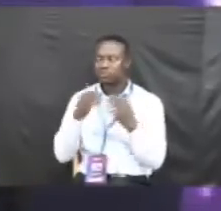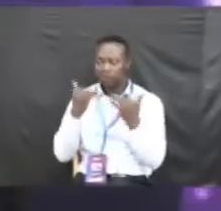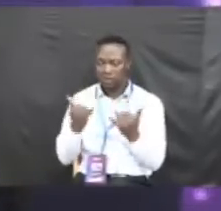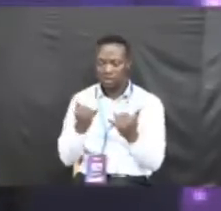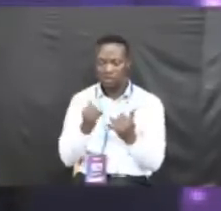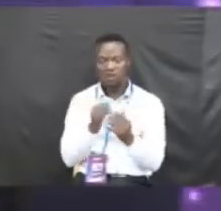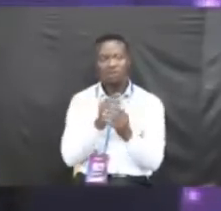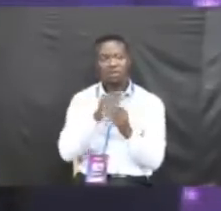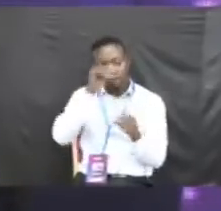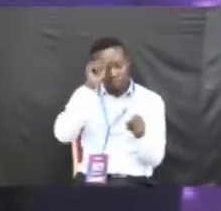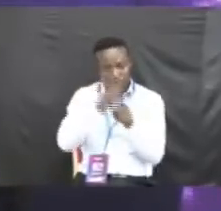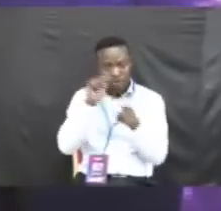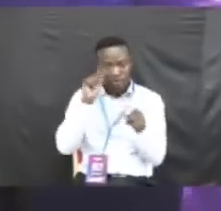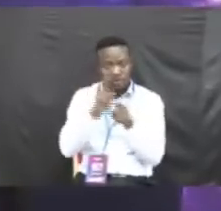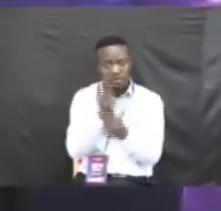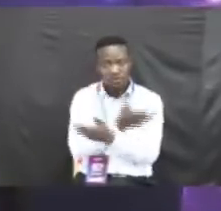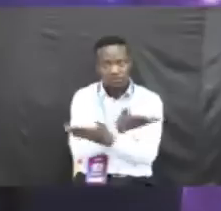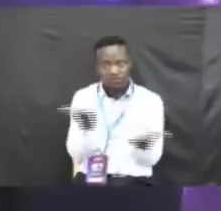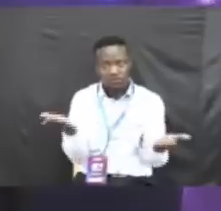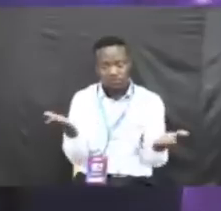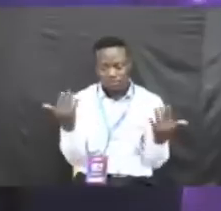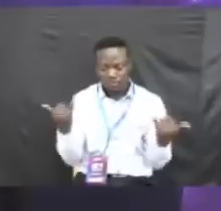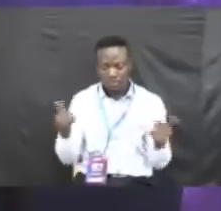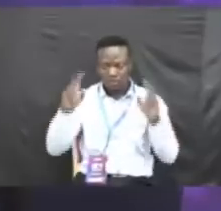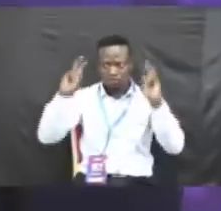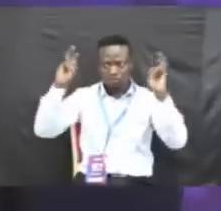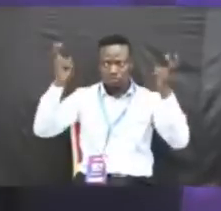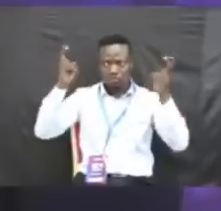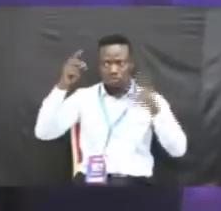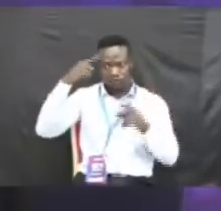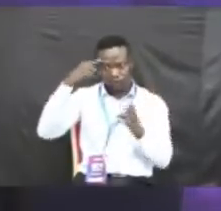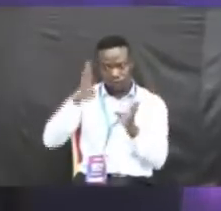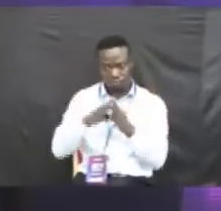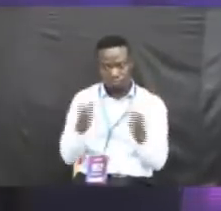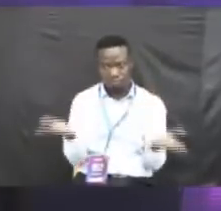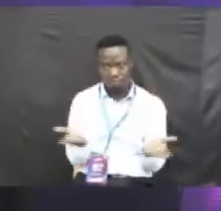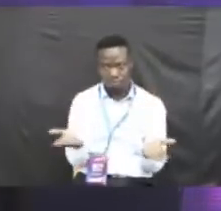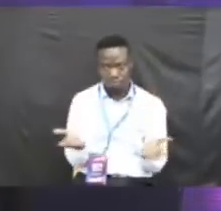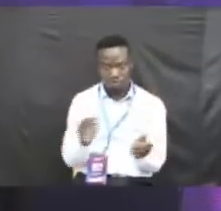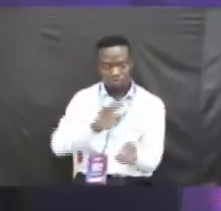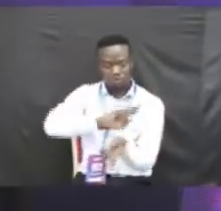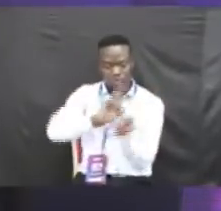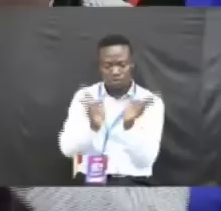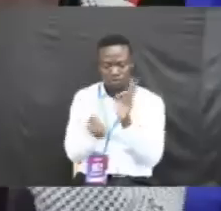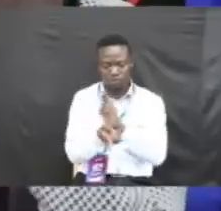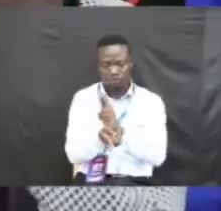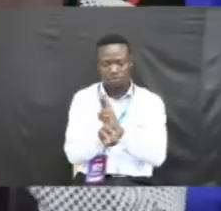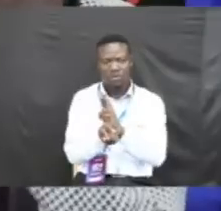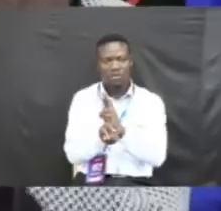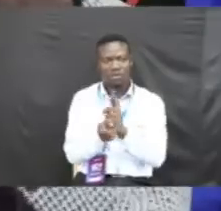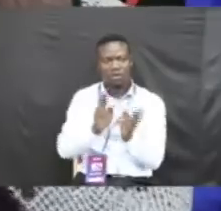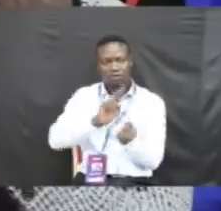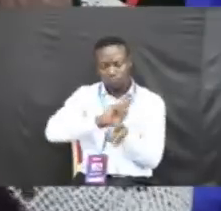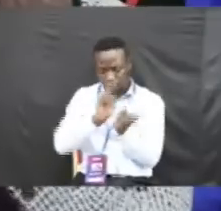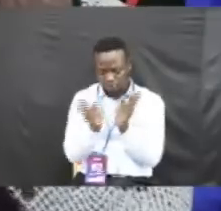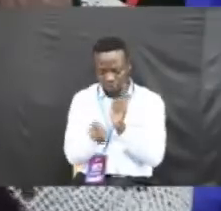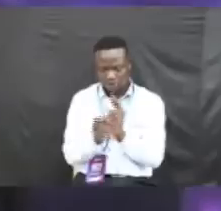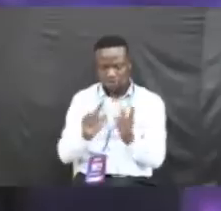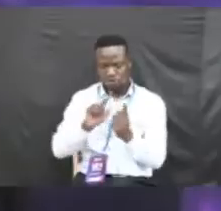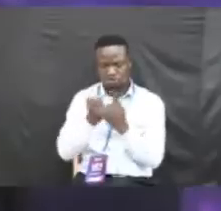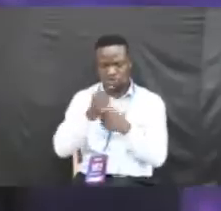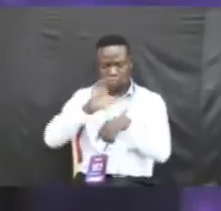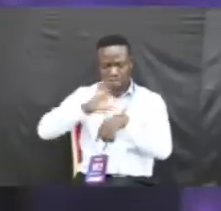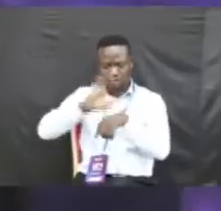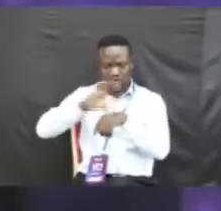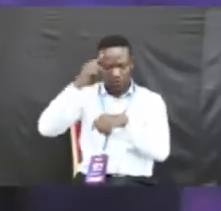Dearly beloved in Christ, the theme for this meeting, reposition repositioning the local